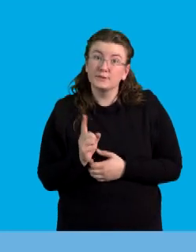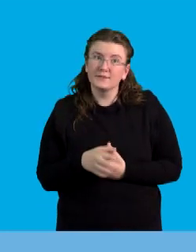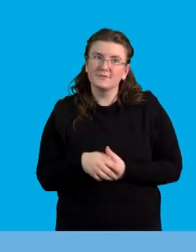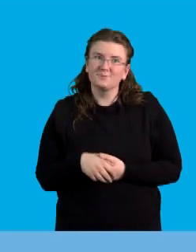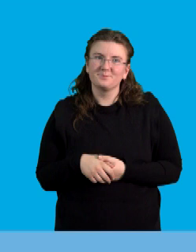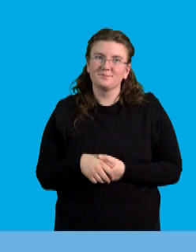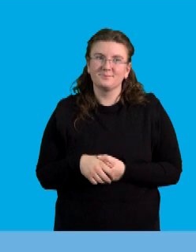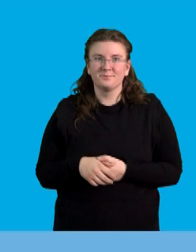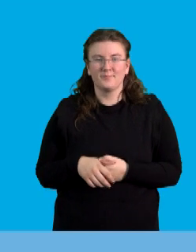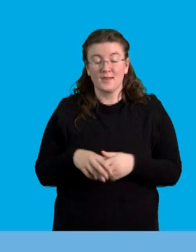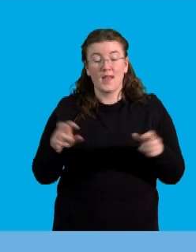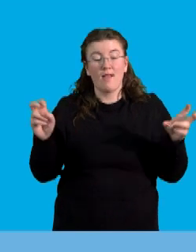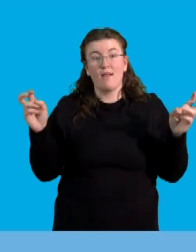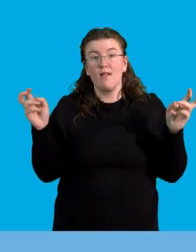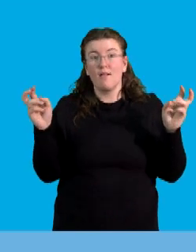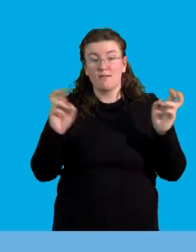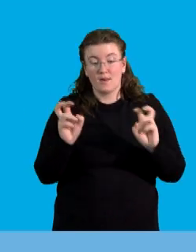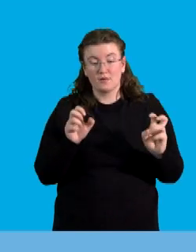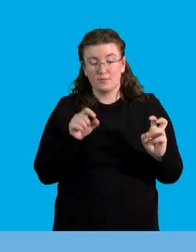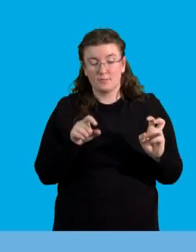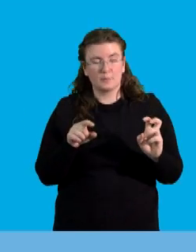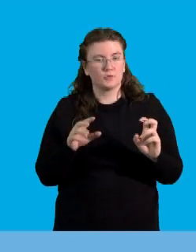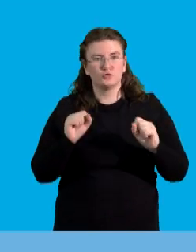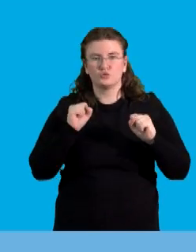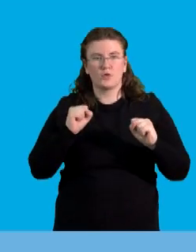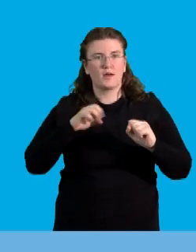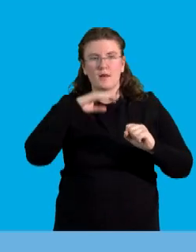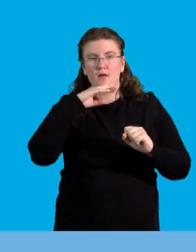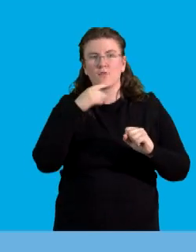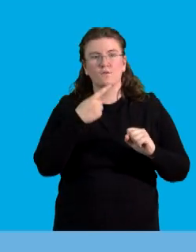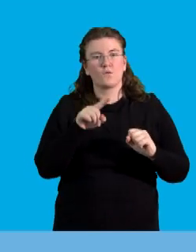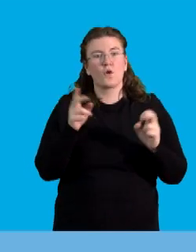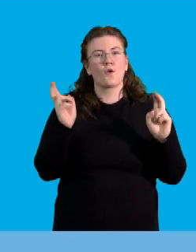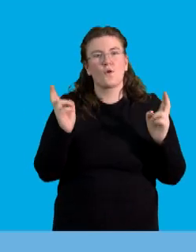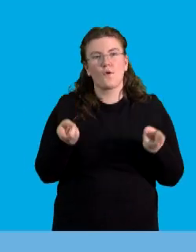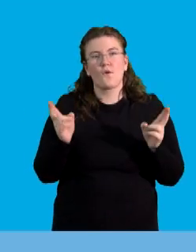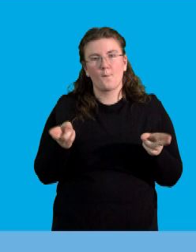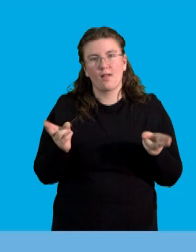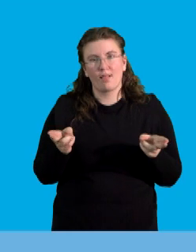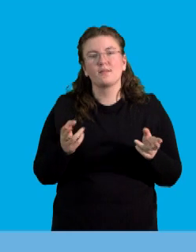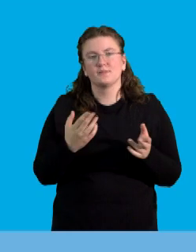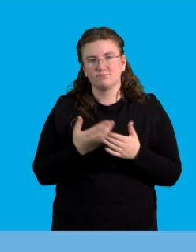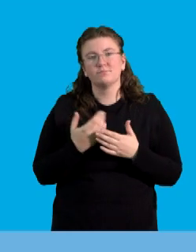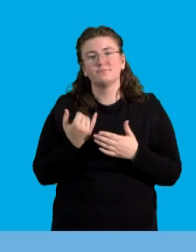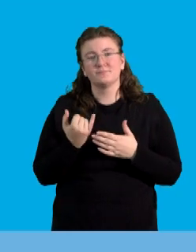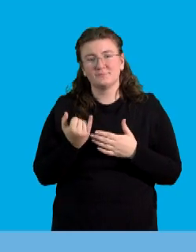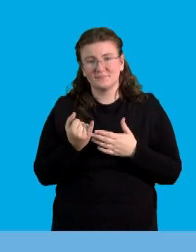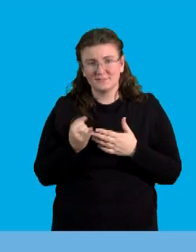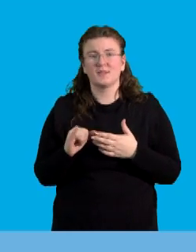breaker? If a current that is not strong enough to activate a normal circuit breaker can still cause injury.